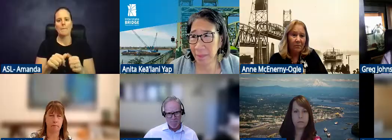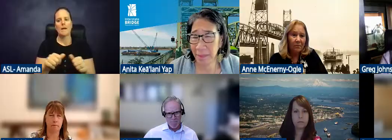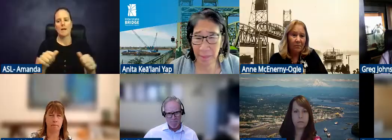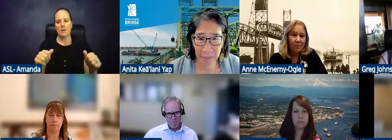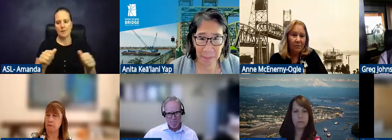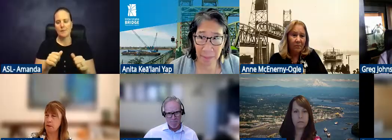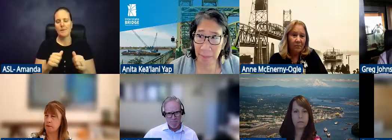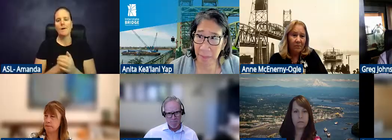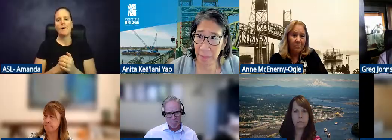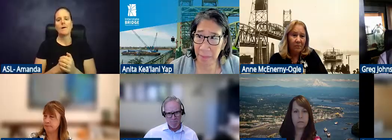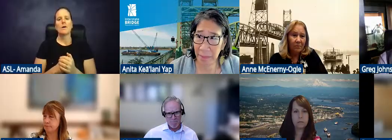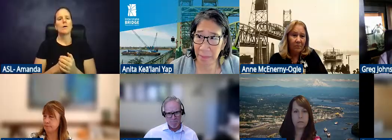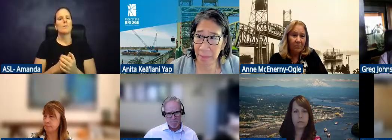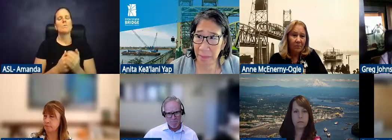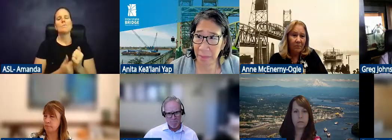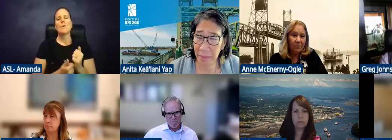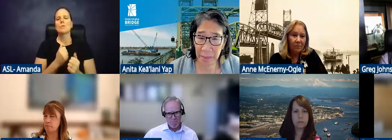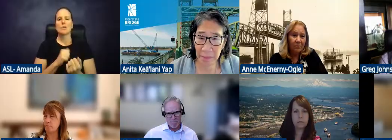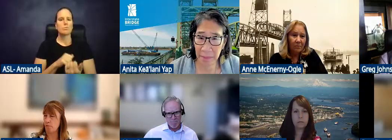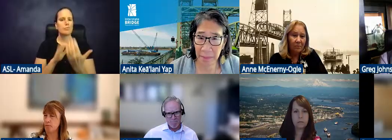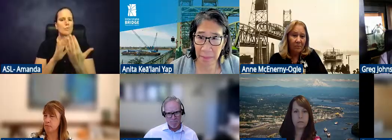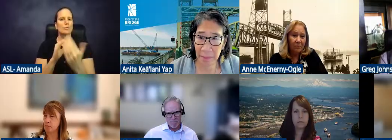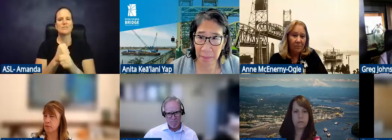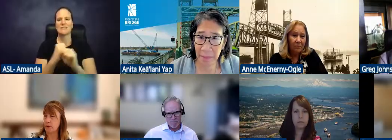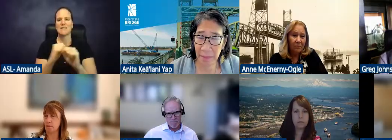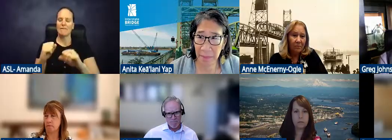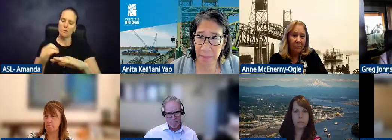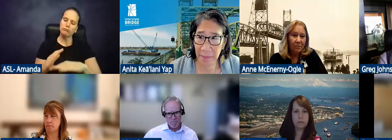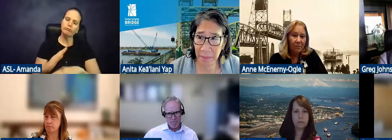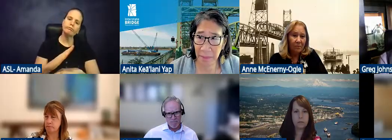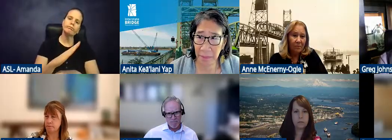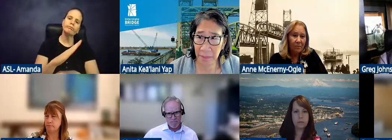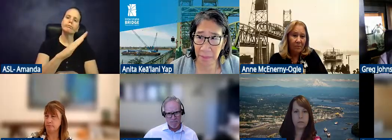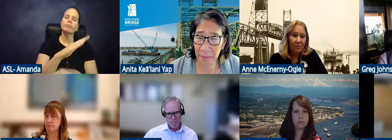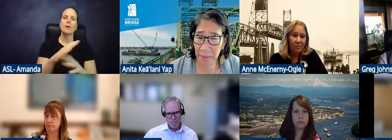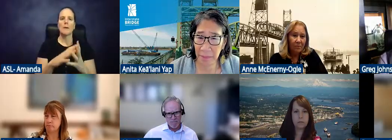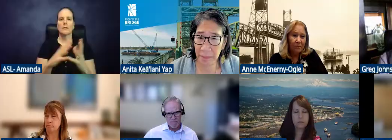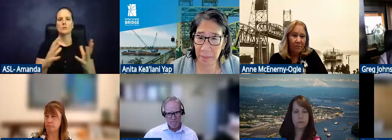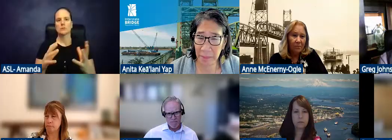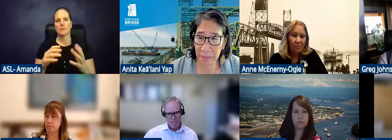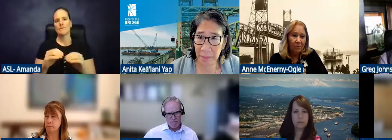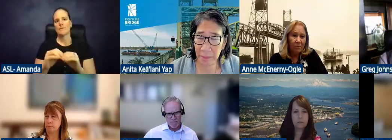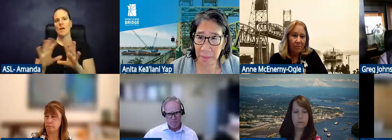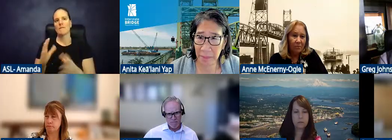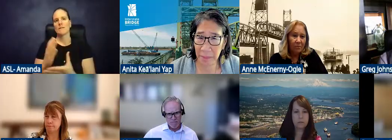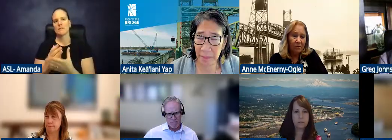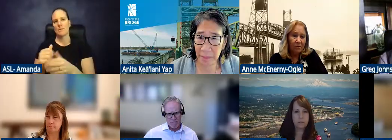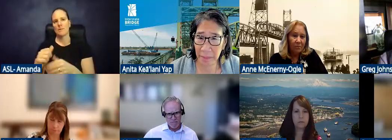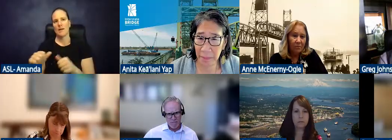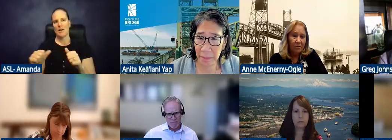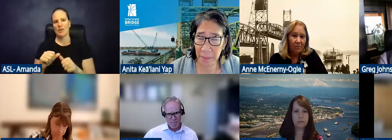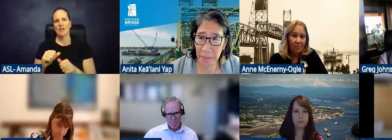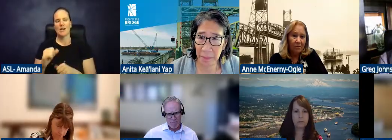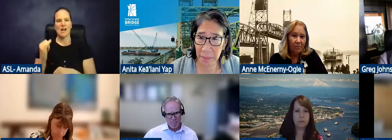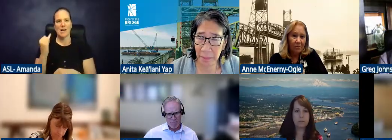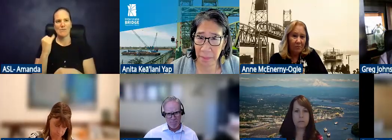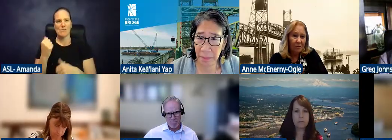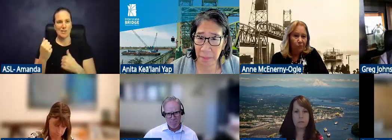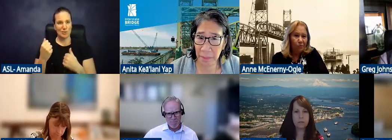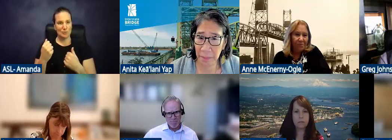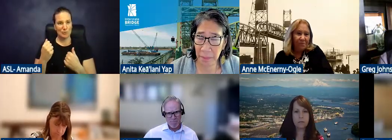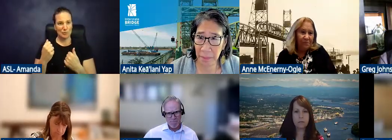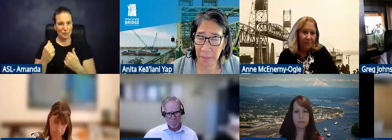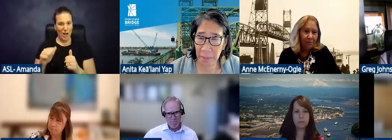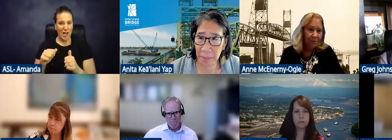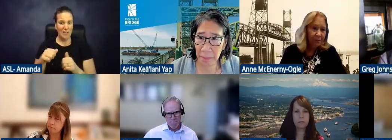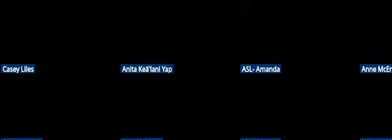as approachable as possible. Obviously, there's some areas that if you try to